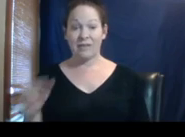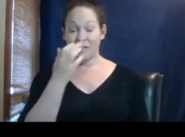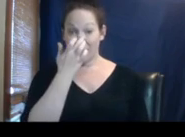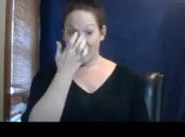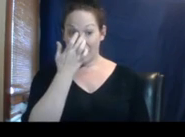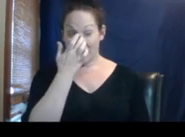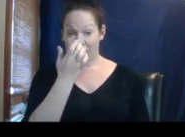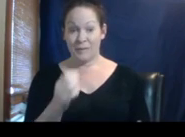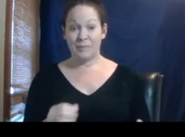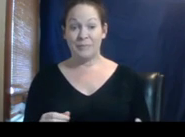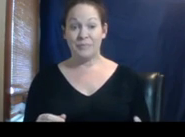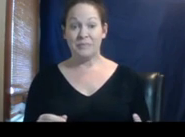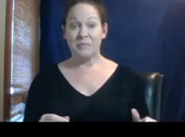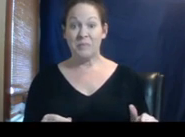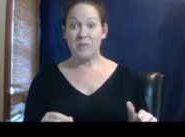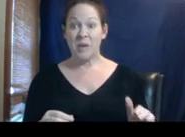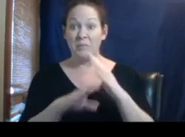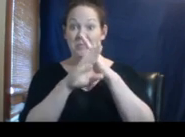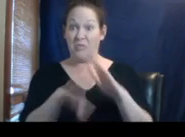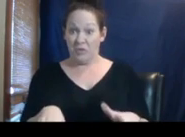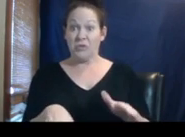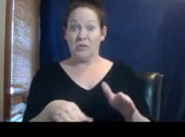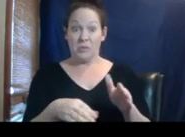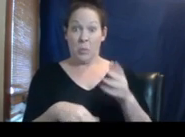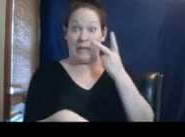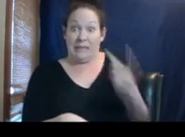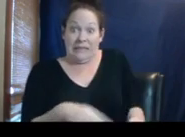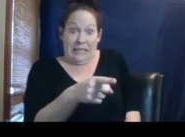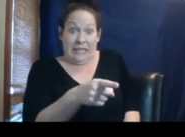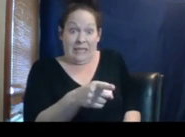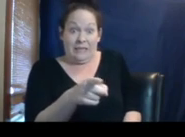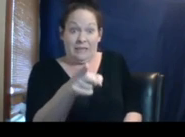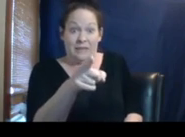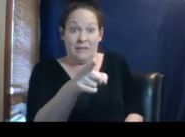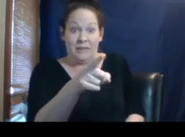us see which parts